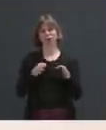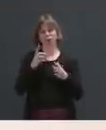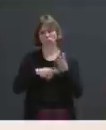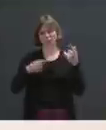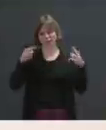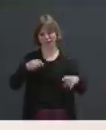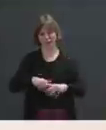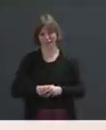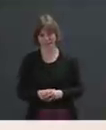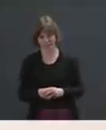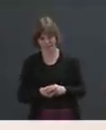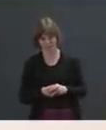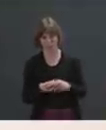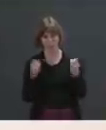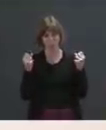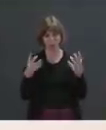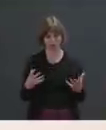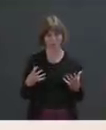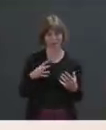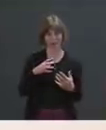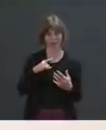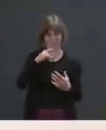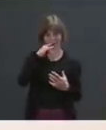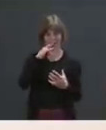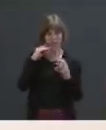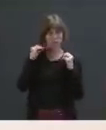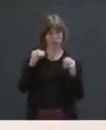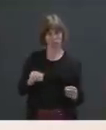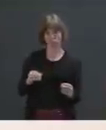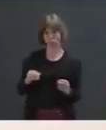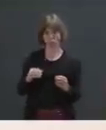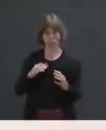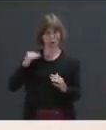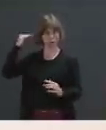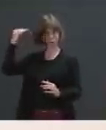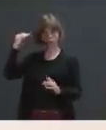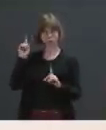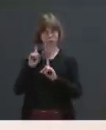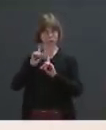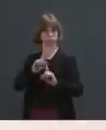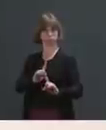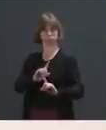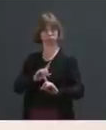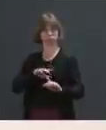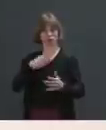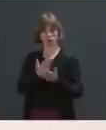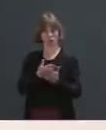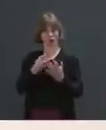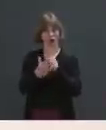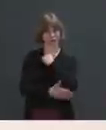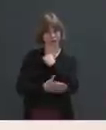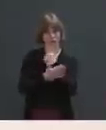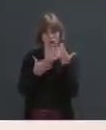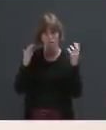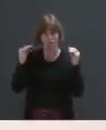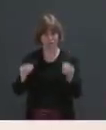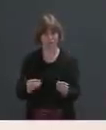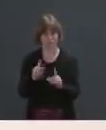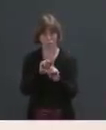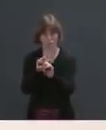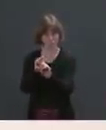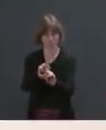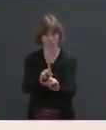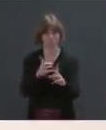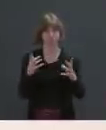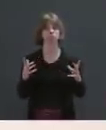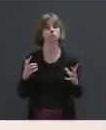of unaccompanied minors, children who are coming into the country without their families. What we are not doing, what the last administration